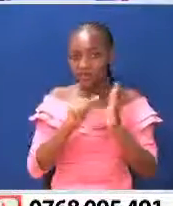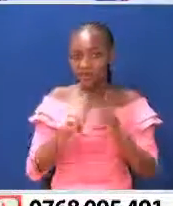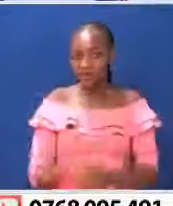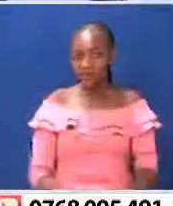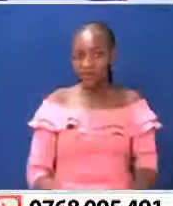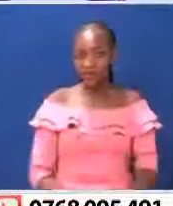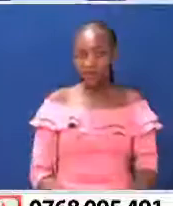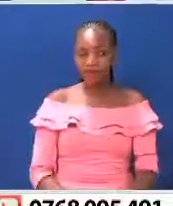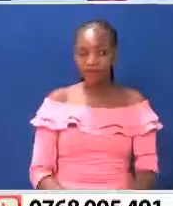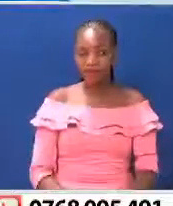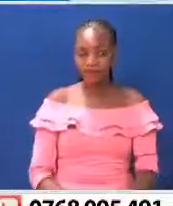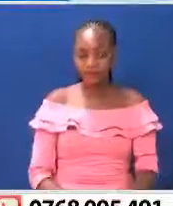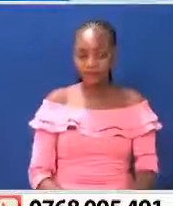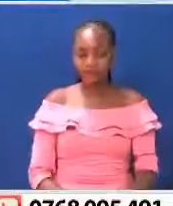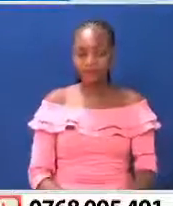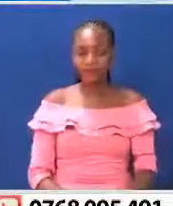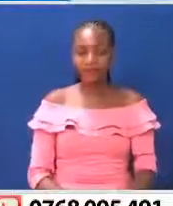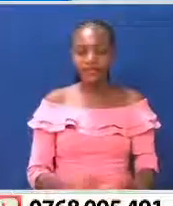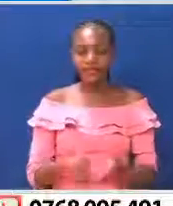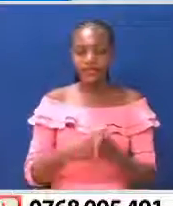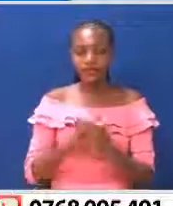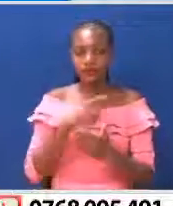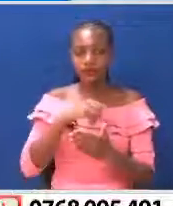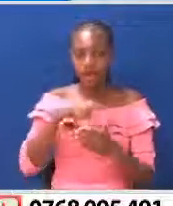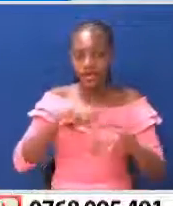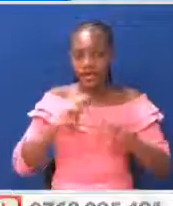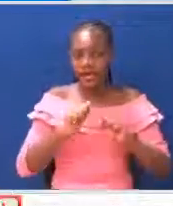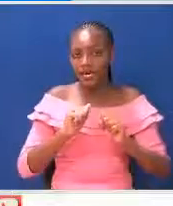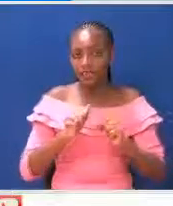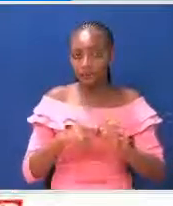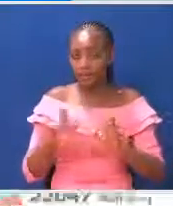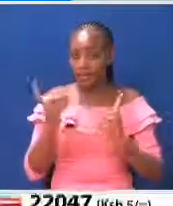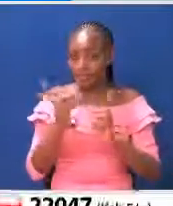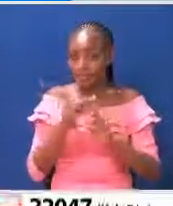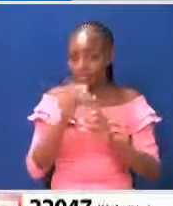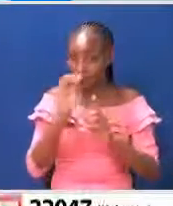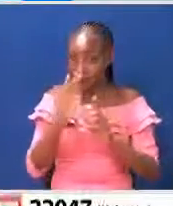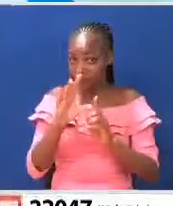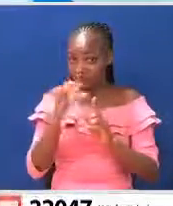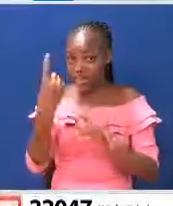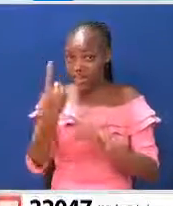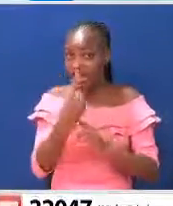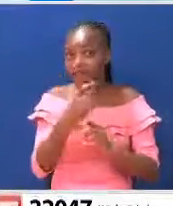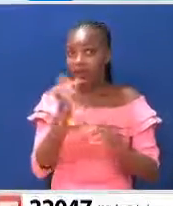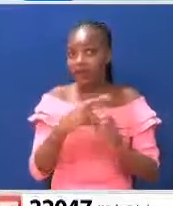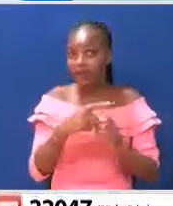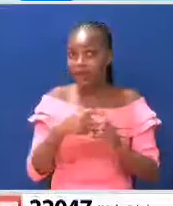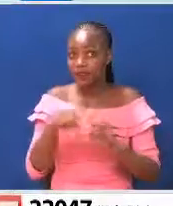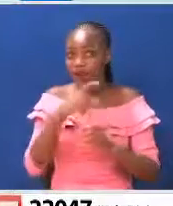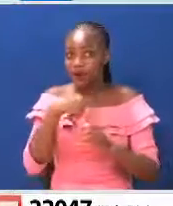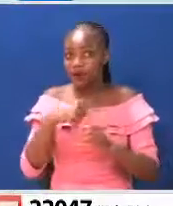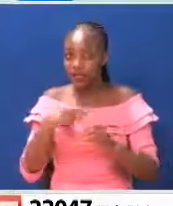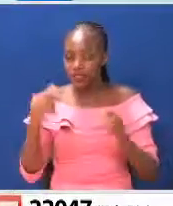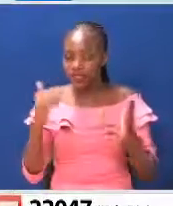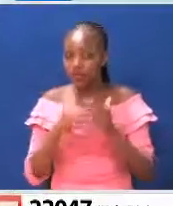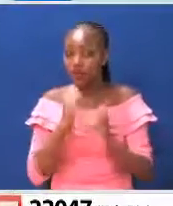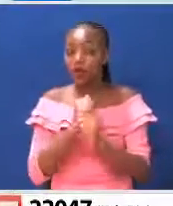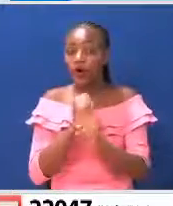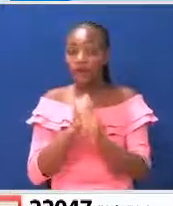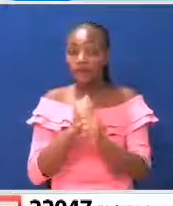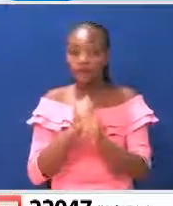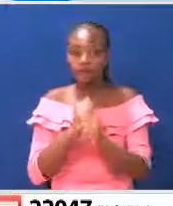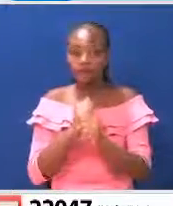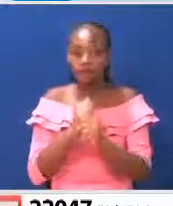addressing their grievances. We had committed that by the 5th of every month, we will be downing our tools unless we have been